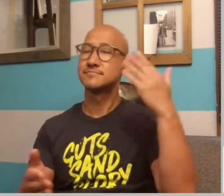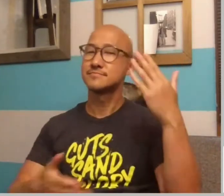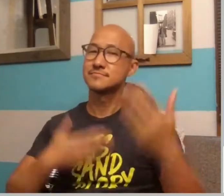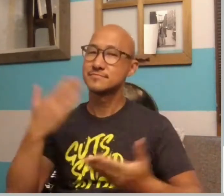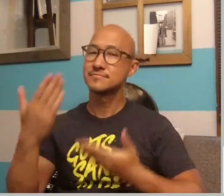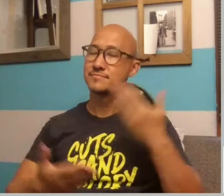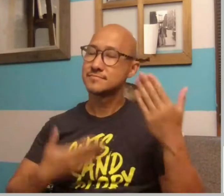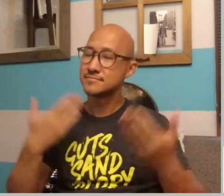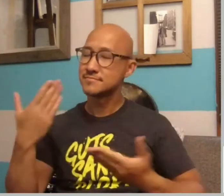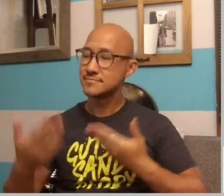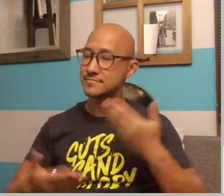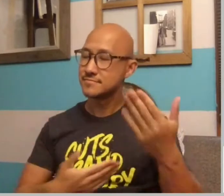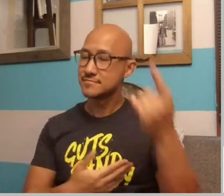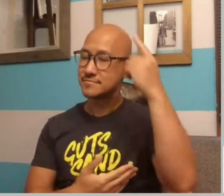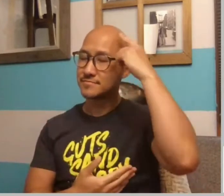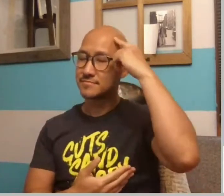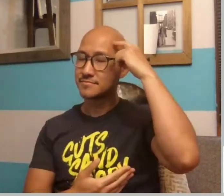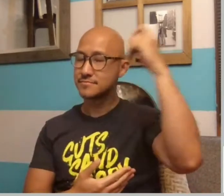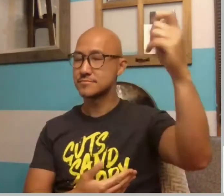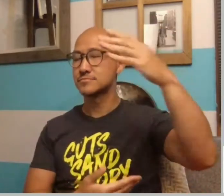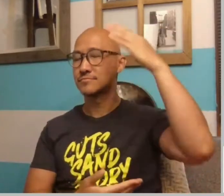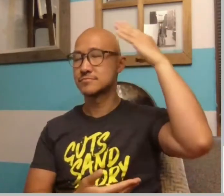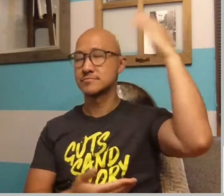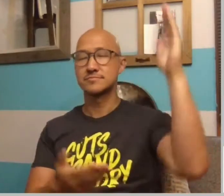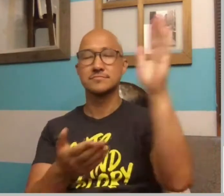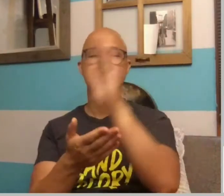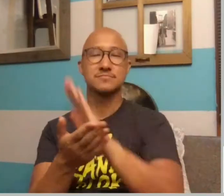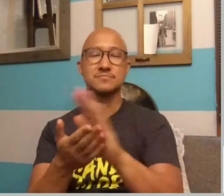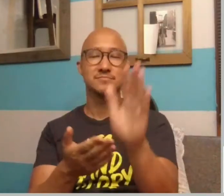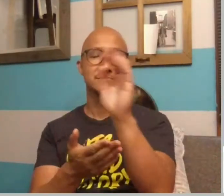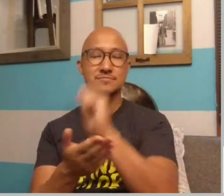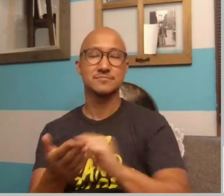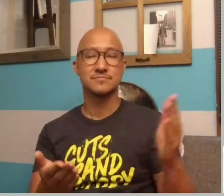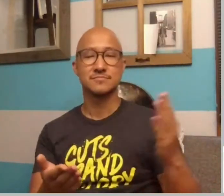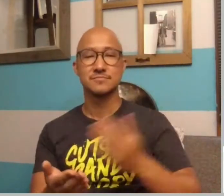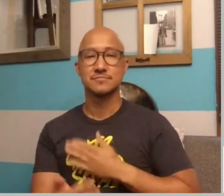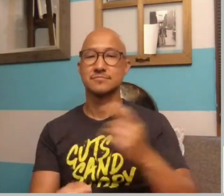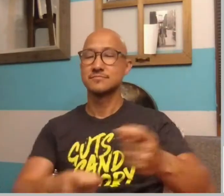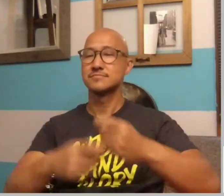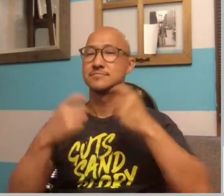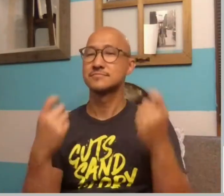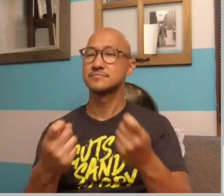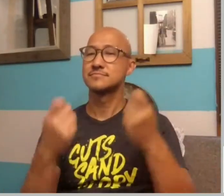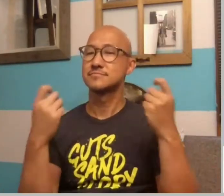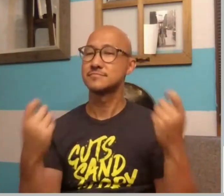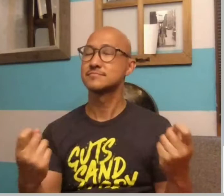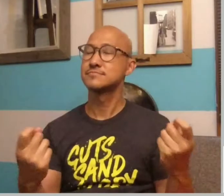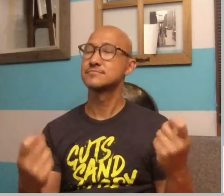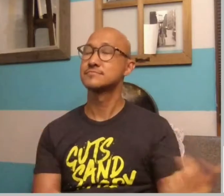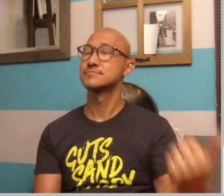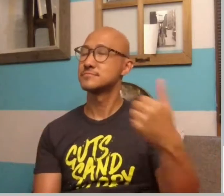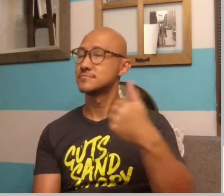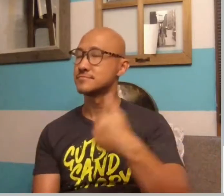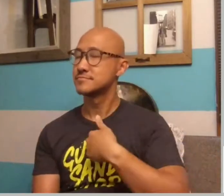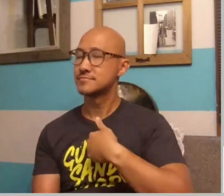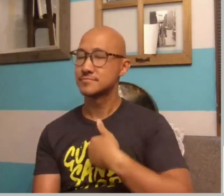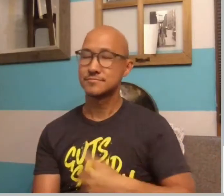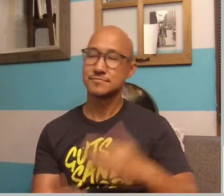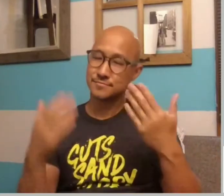today because he's taken all my sins away. And that's why I'm